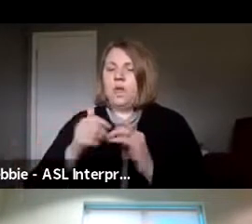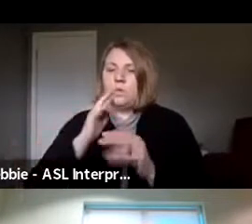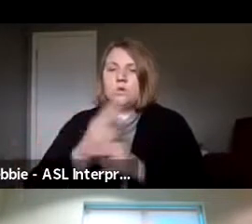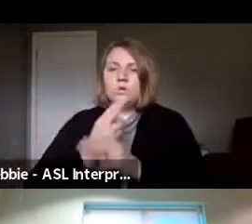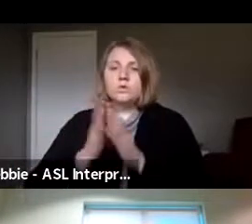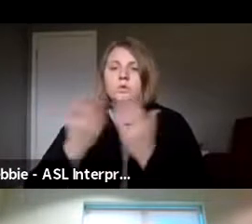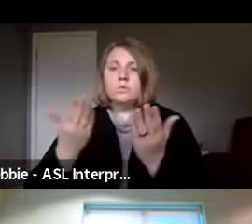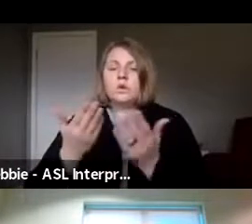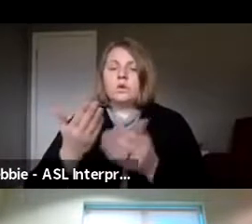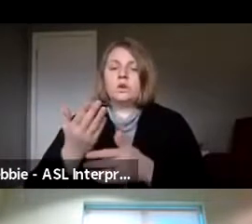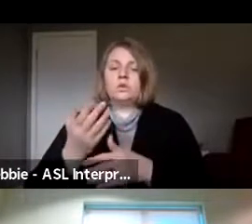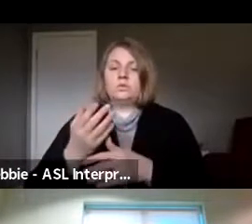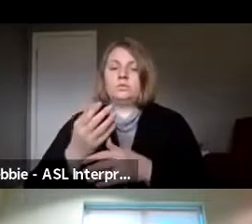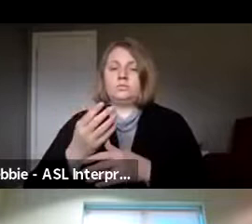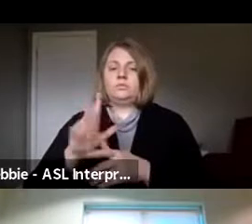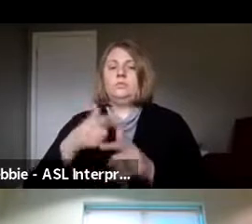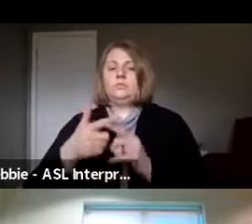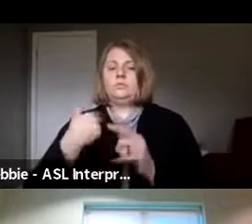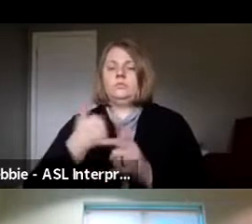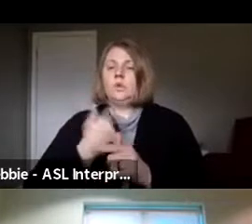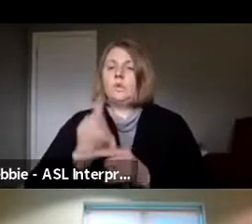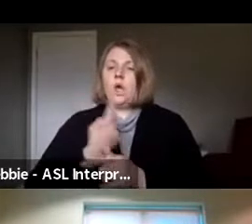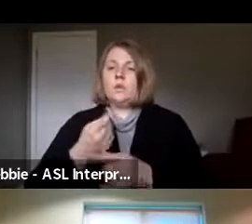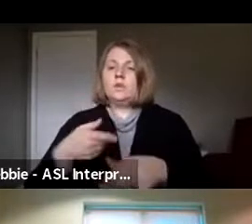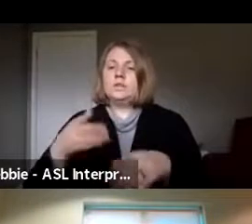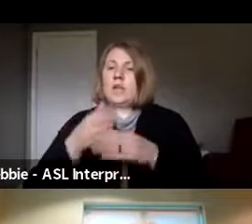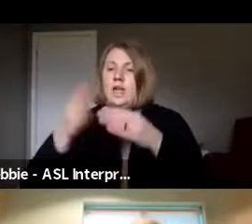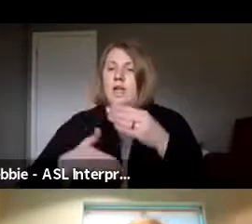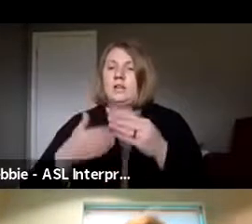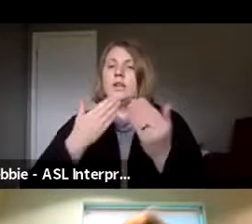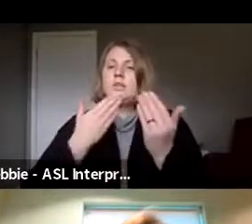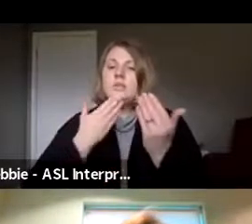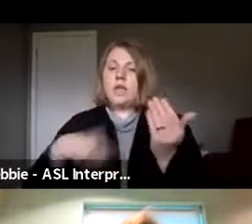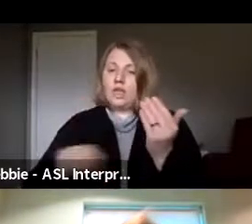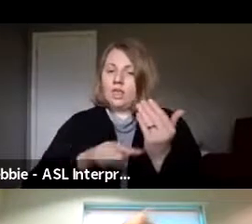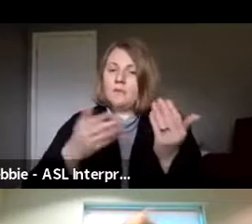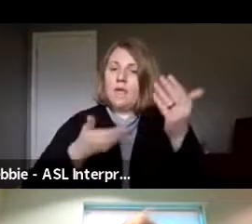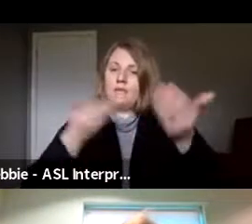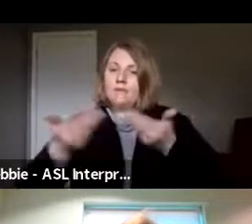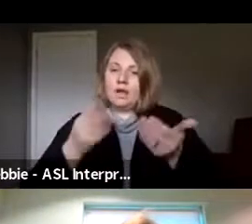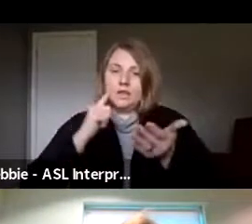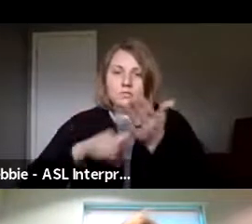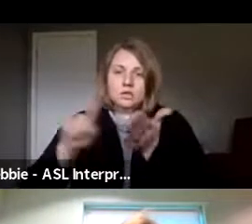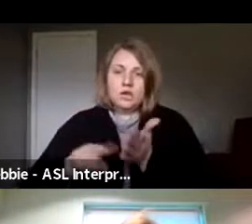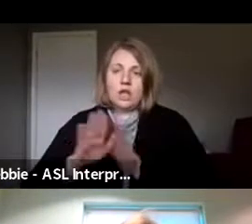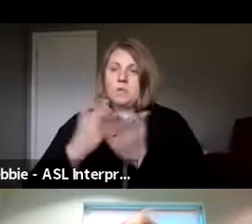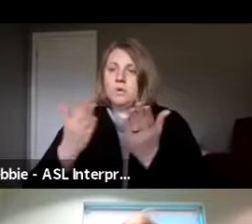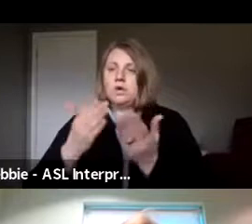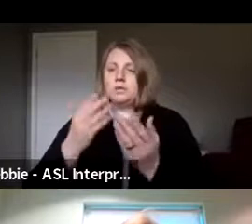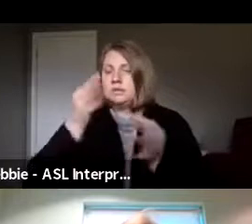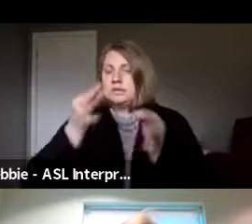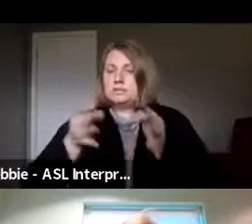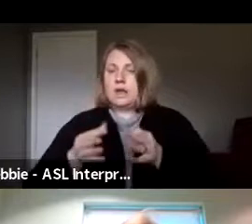book form? And then we always close out by thanking, inviting them to check out books, telling them about future